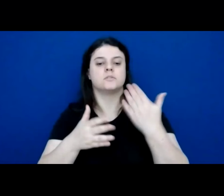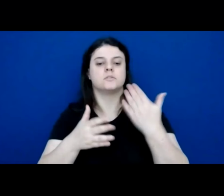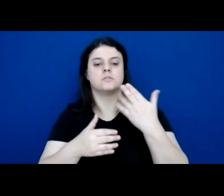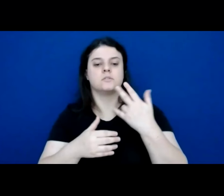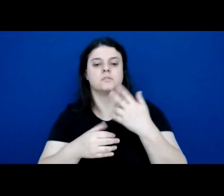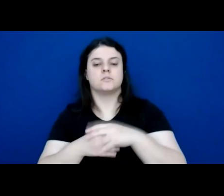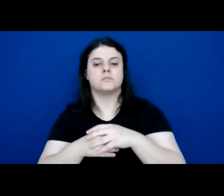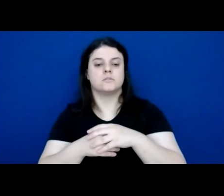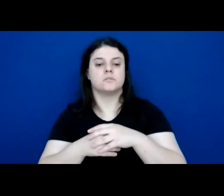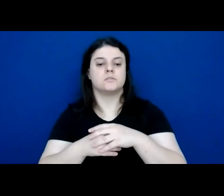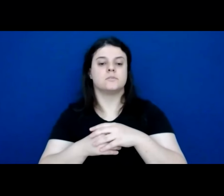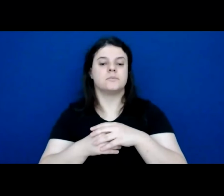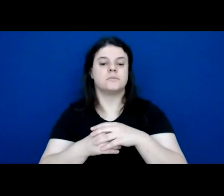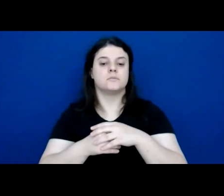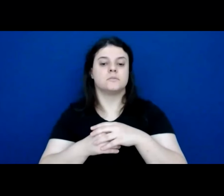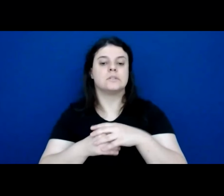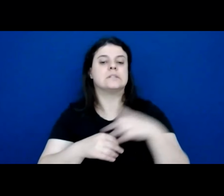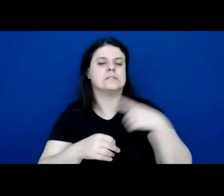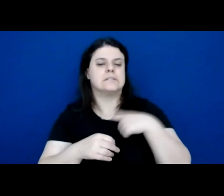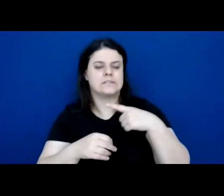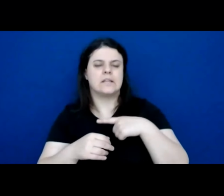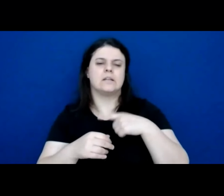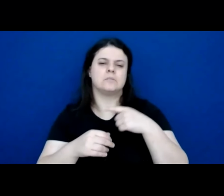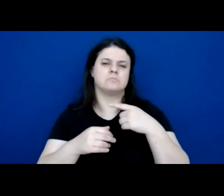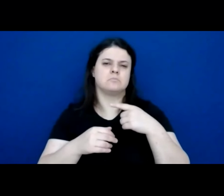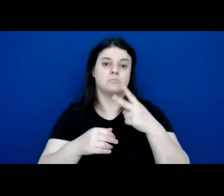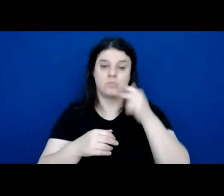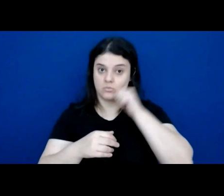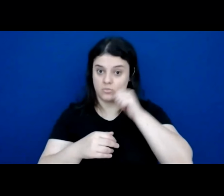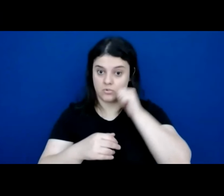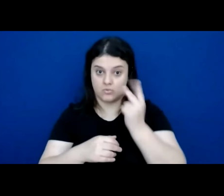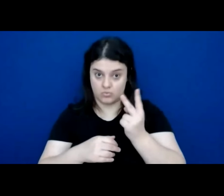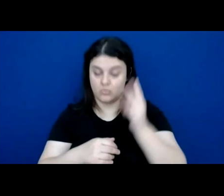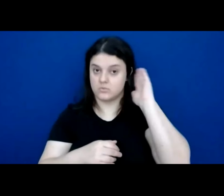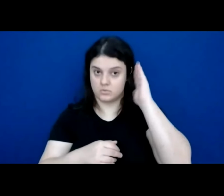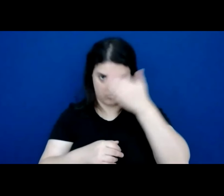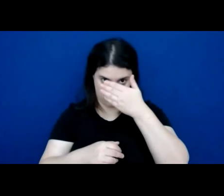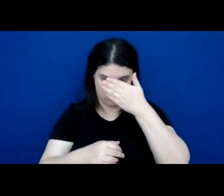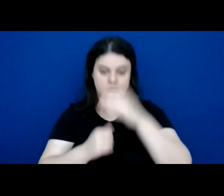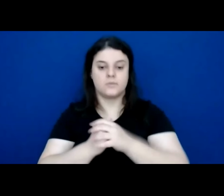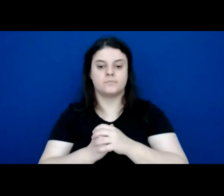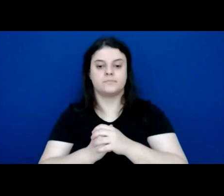to another path. There were 2 women, deaf-blind,